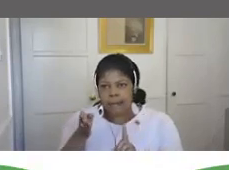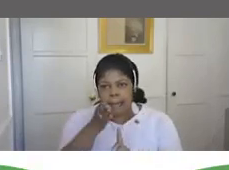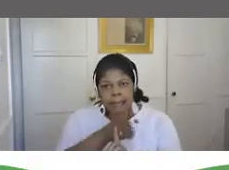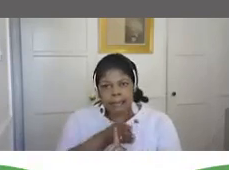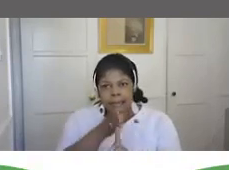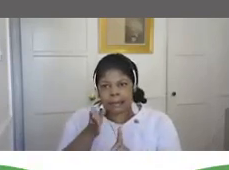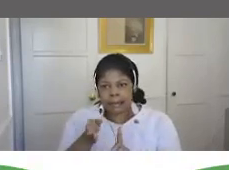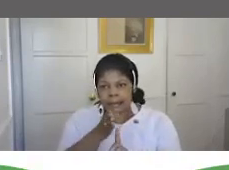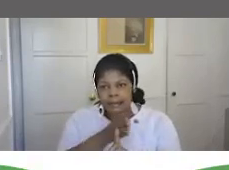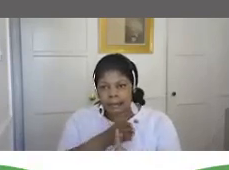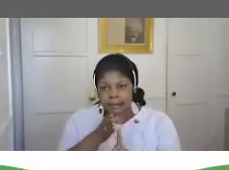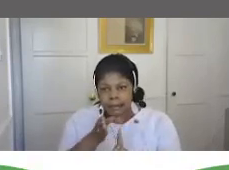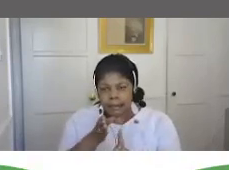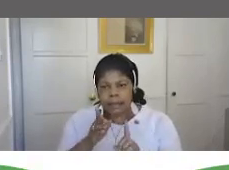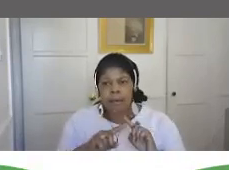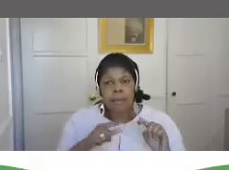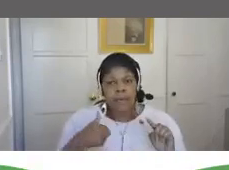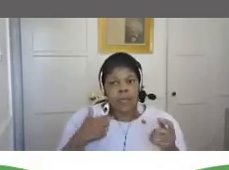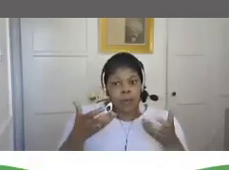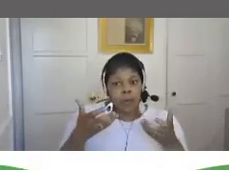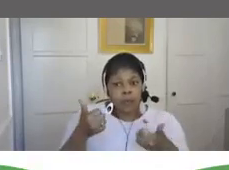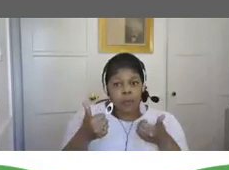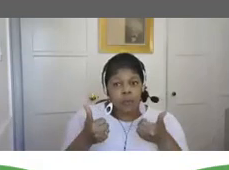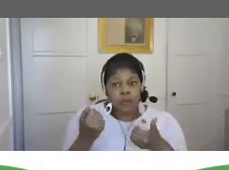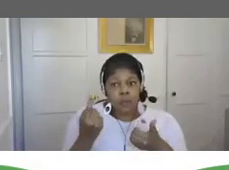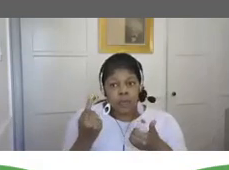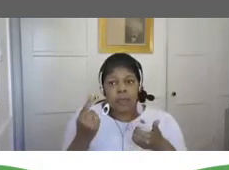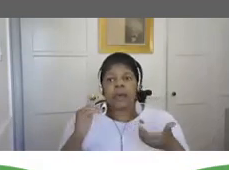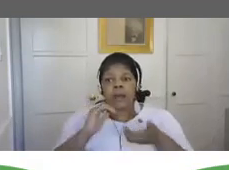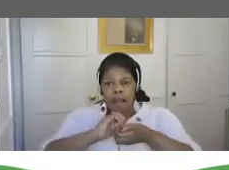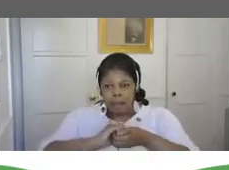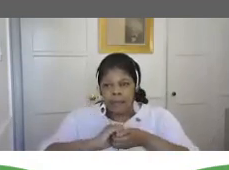I want complementary two.